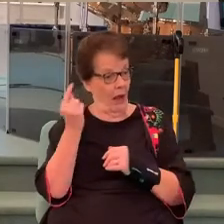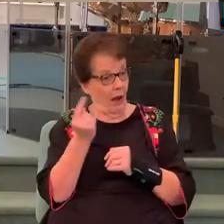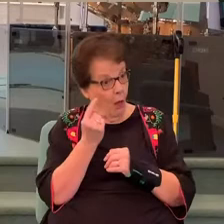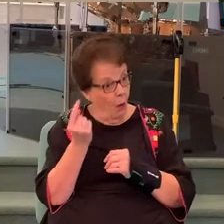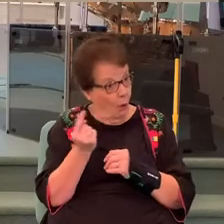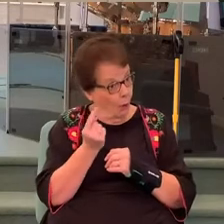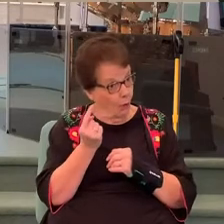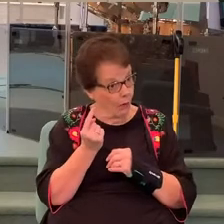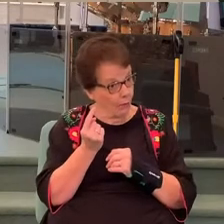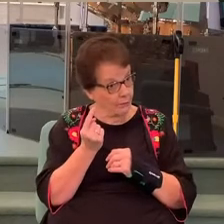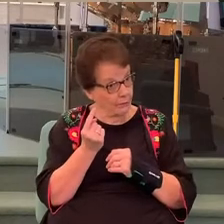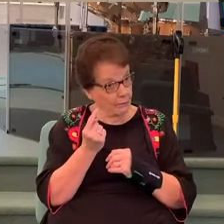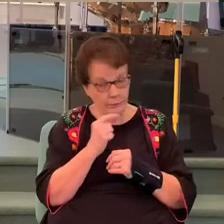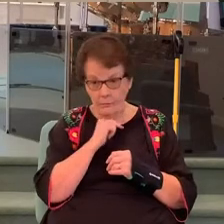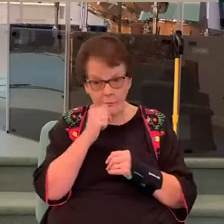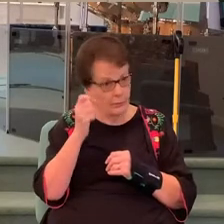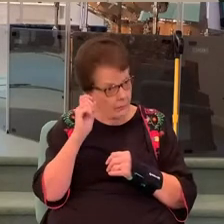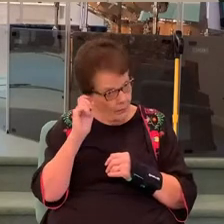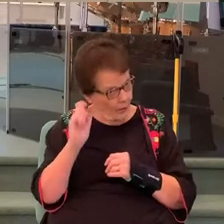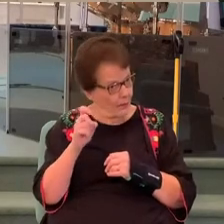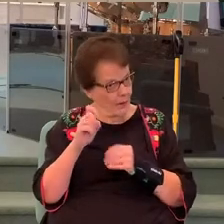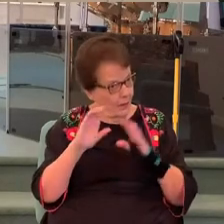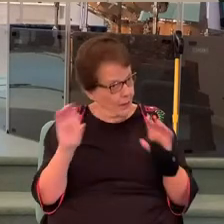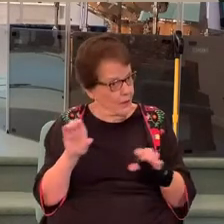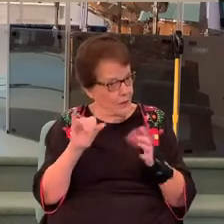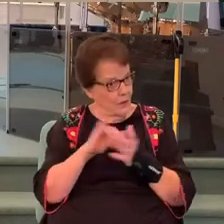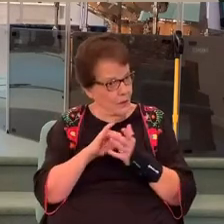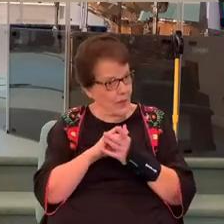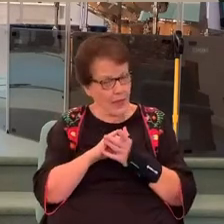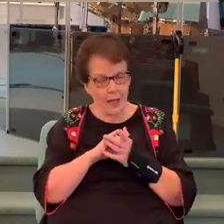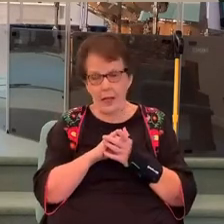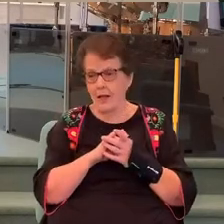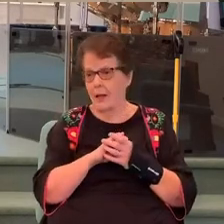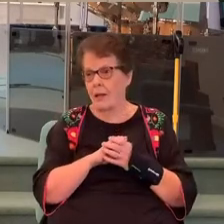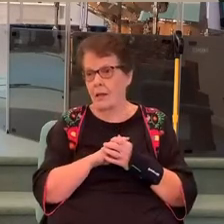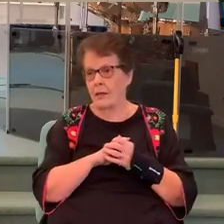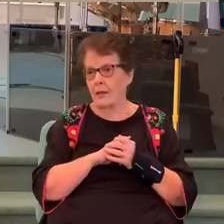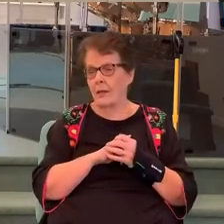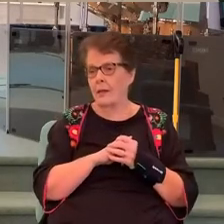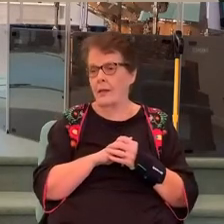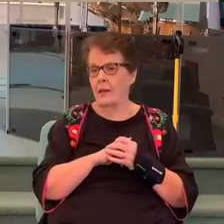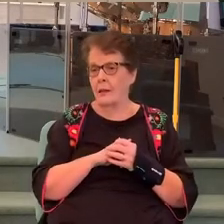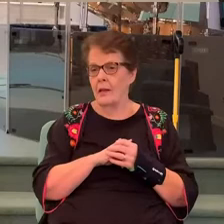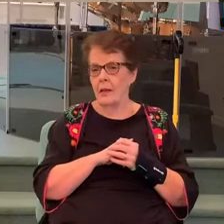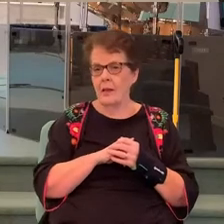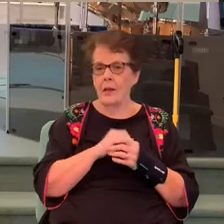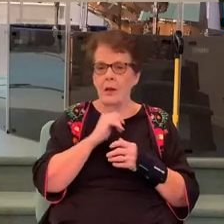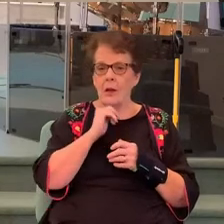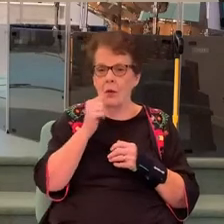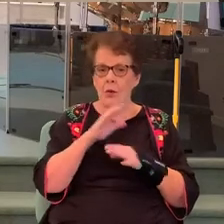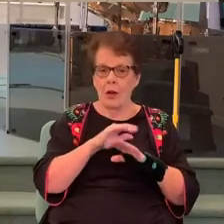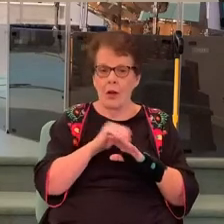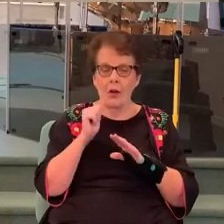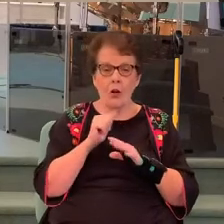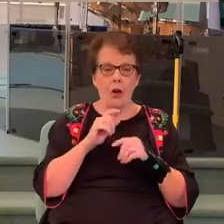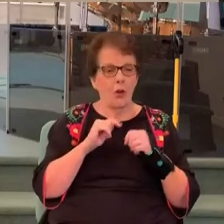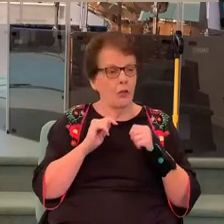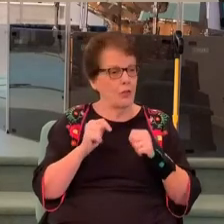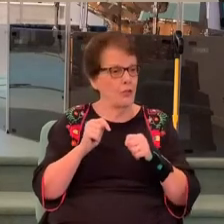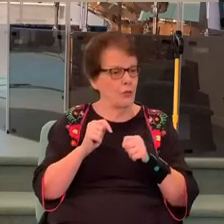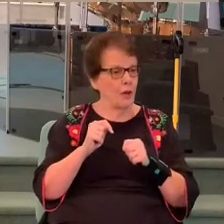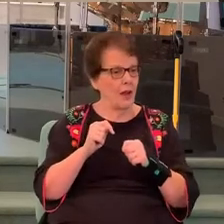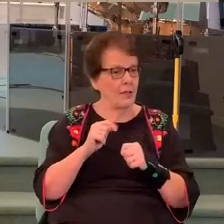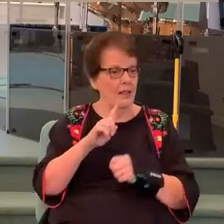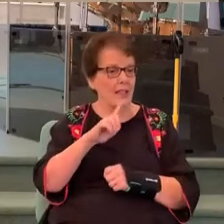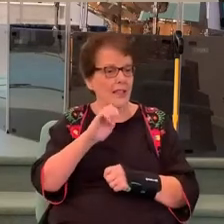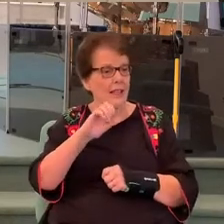To battle alone. We are not called to isolation and we are not called to try to deal with the hurts and the hang-ups on our own.